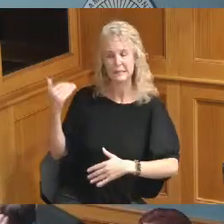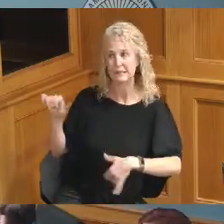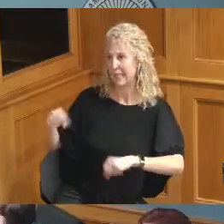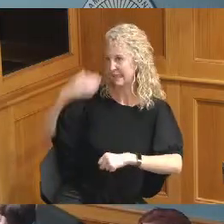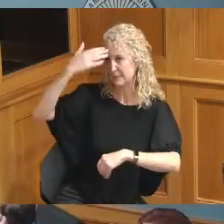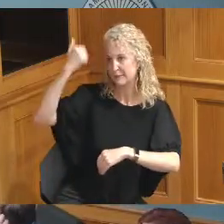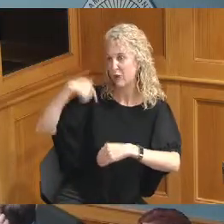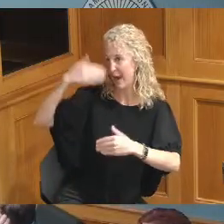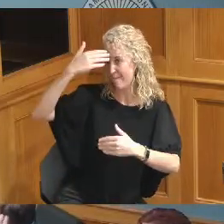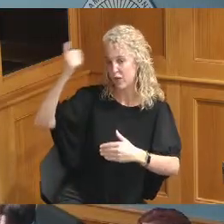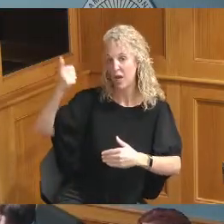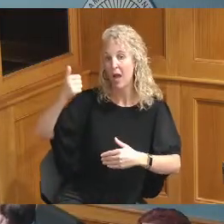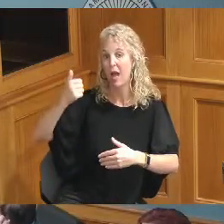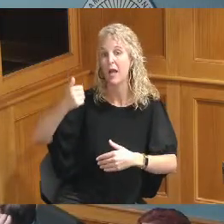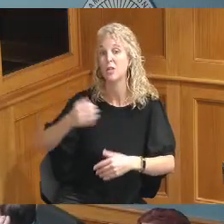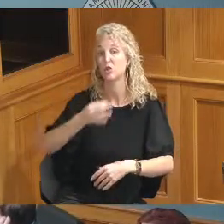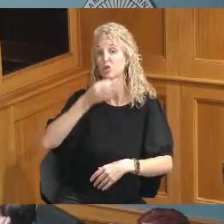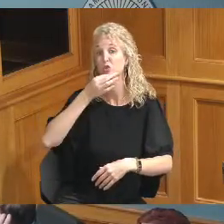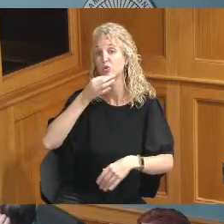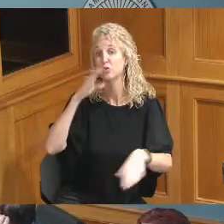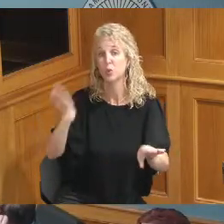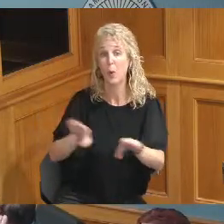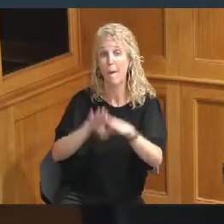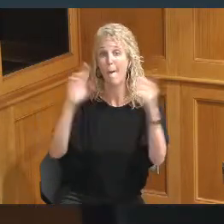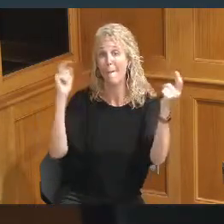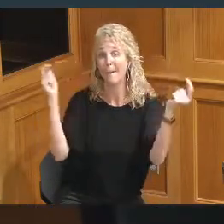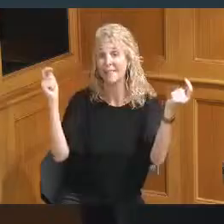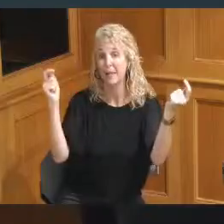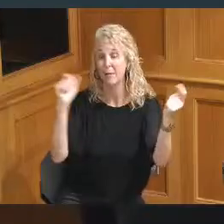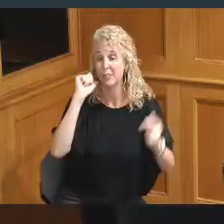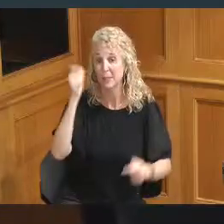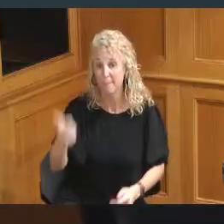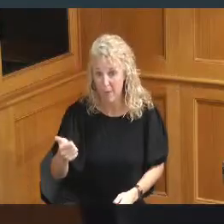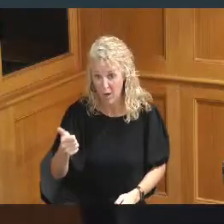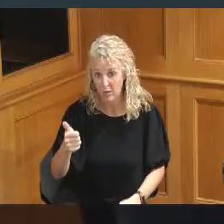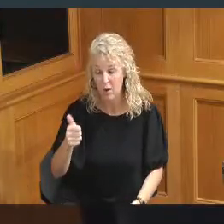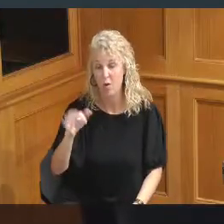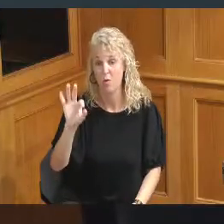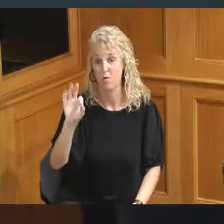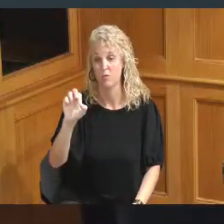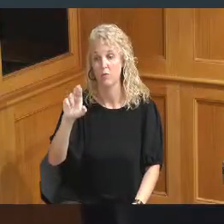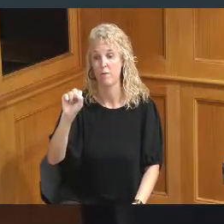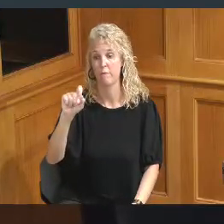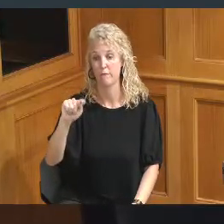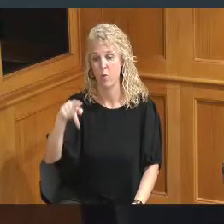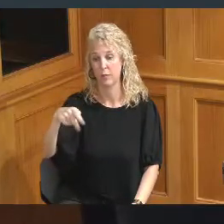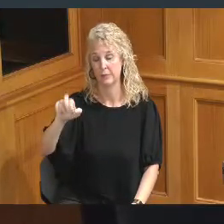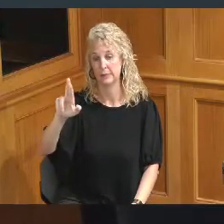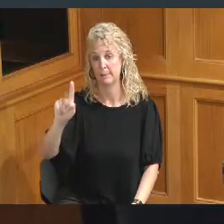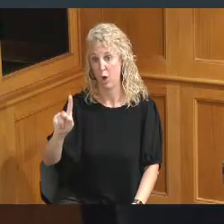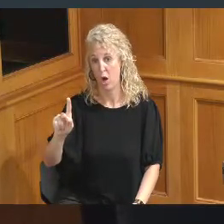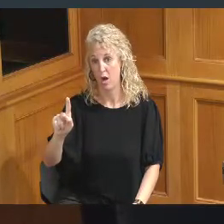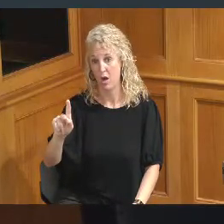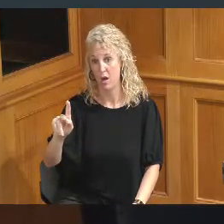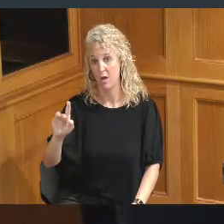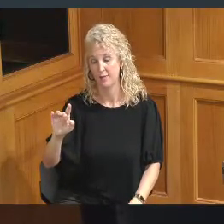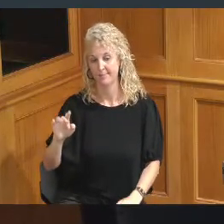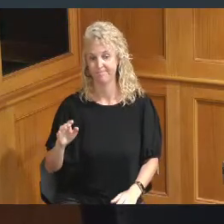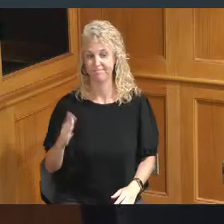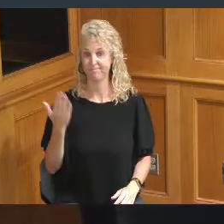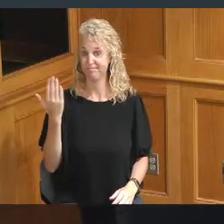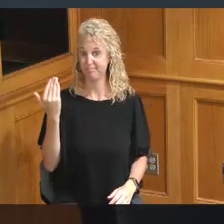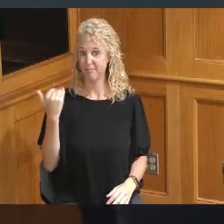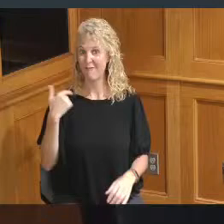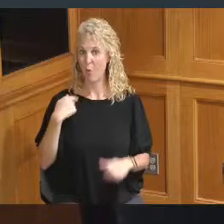but there will be a grand opening tomorrow out in Forest Park on Northland. When I first came here, I